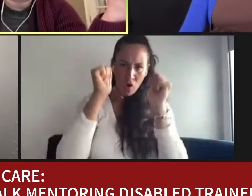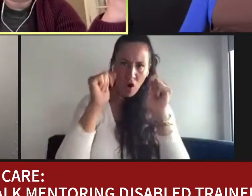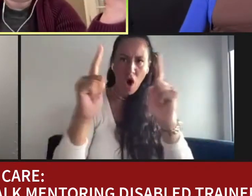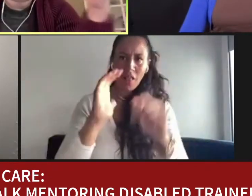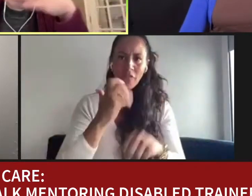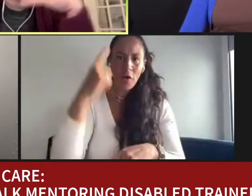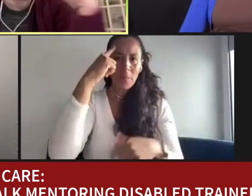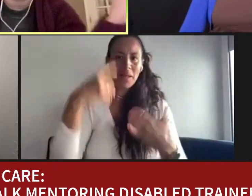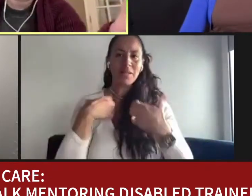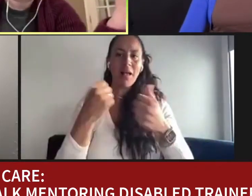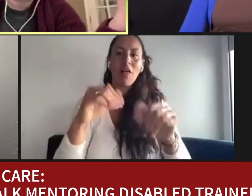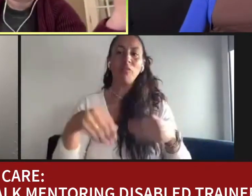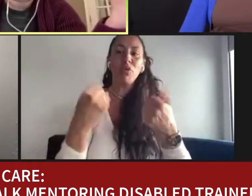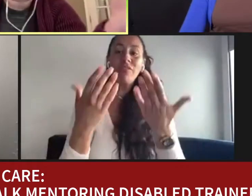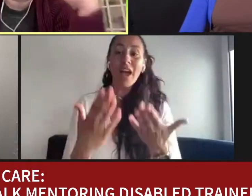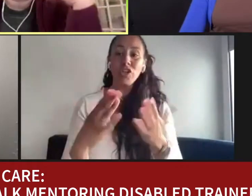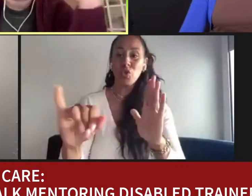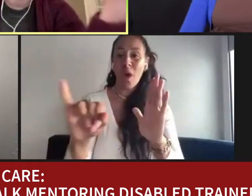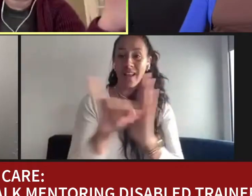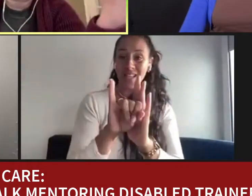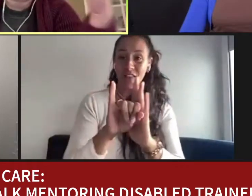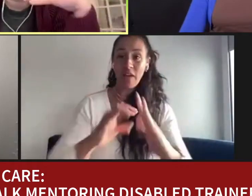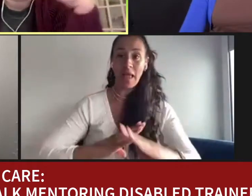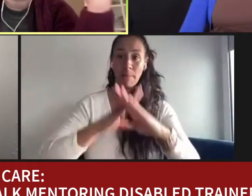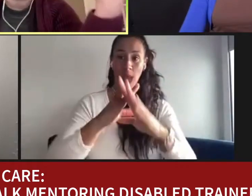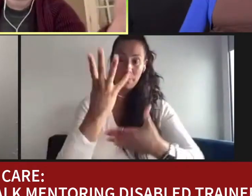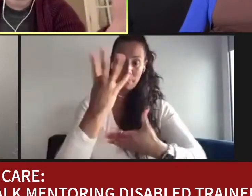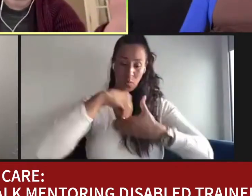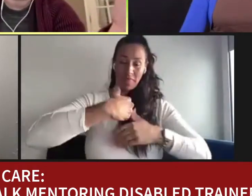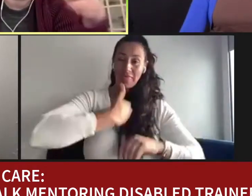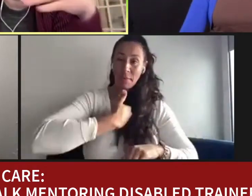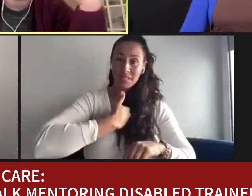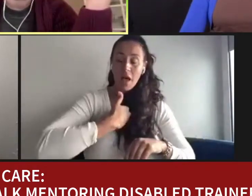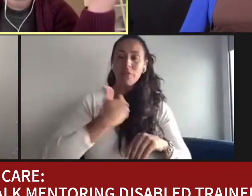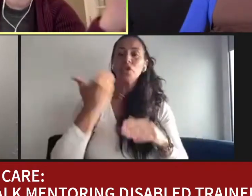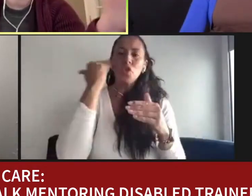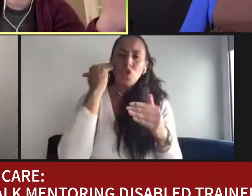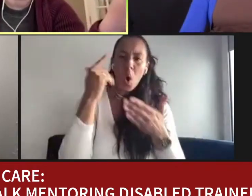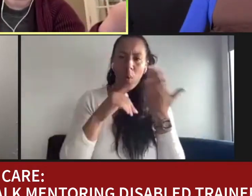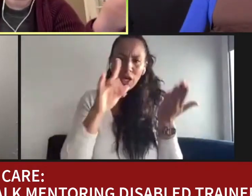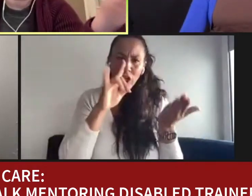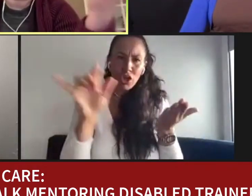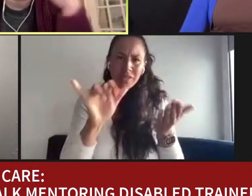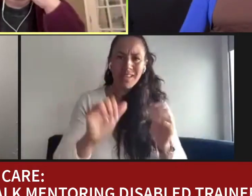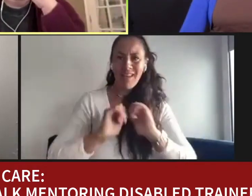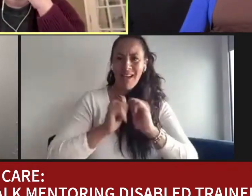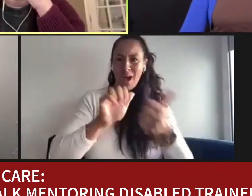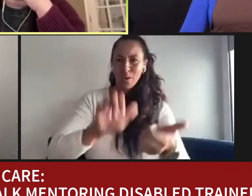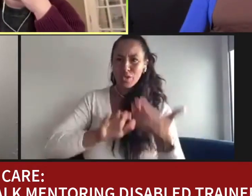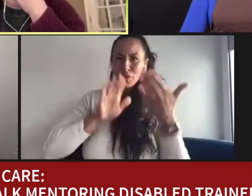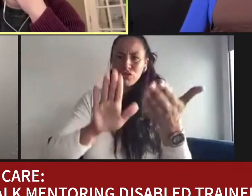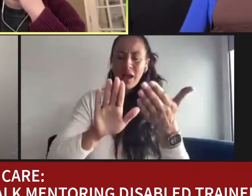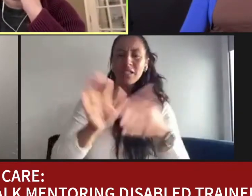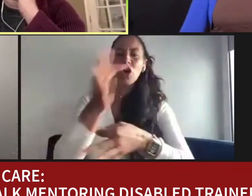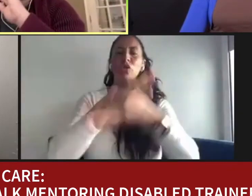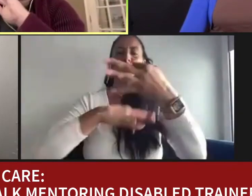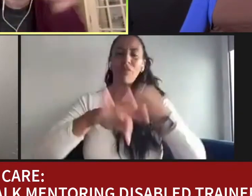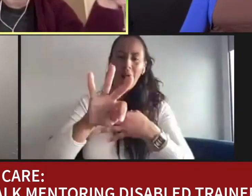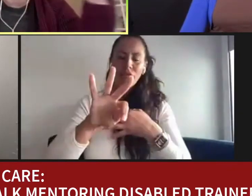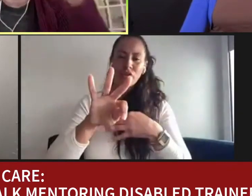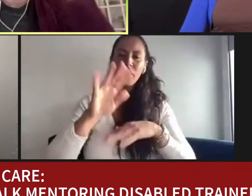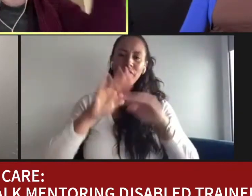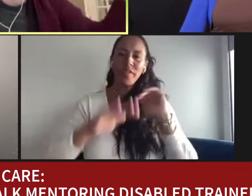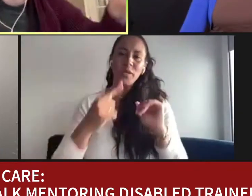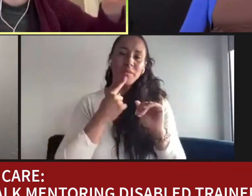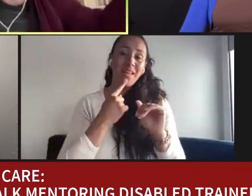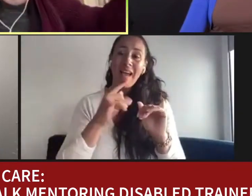health providers to identify impairment in themselves, to know what that looks like, to know how to address it, rather than to say, well, if we